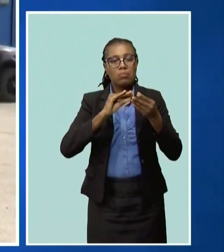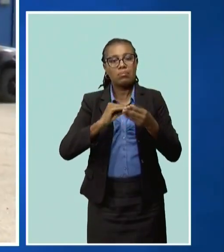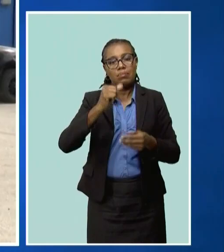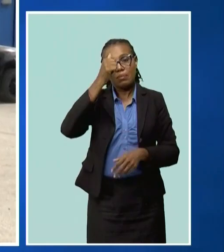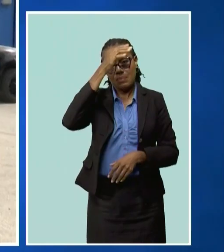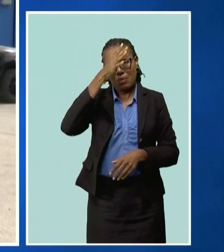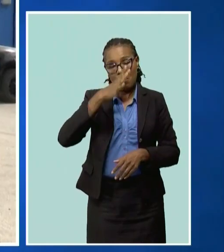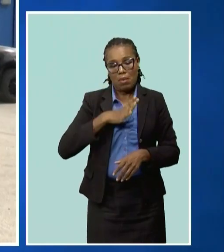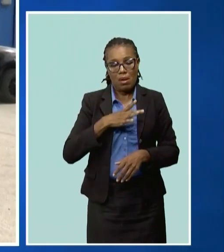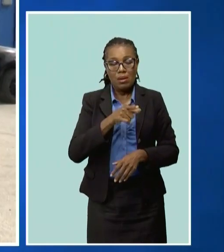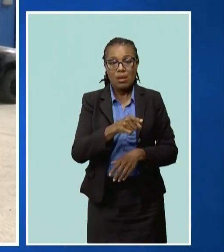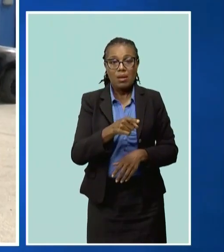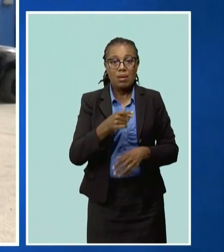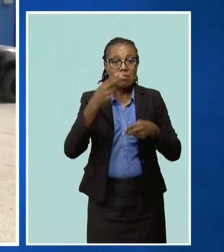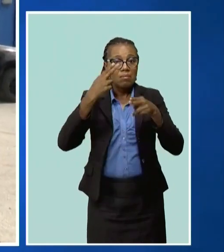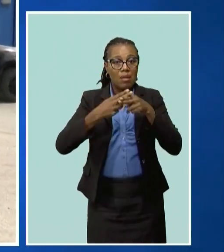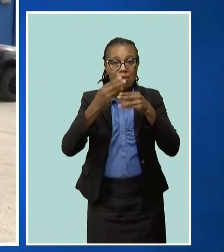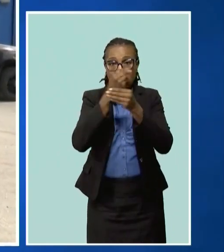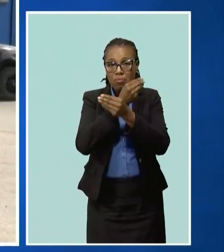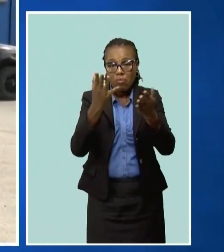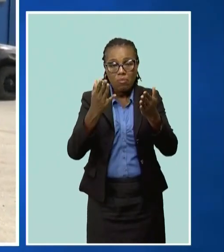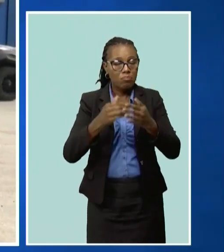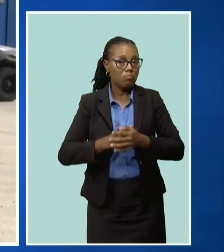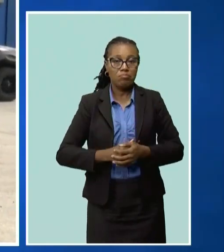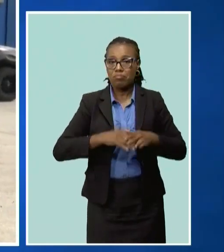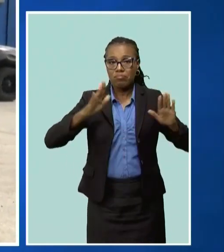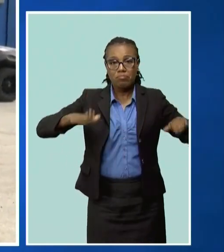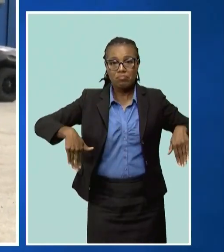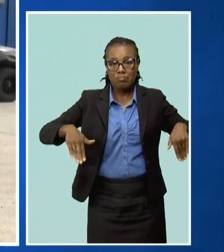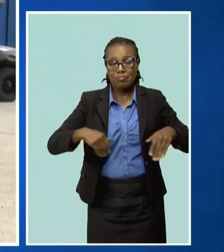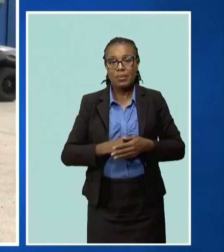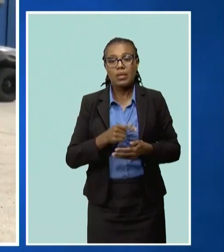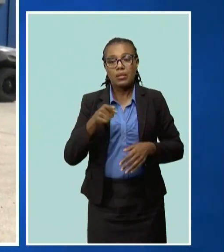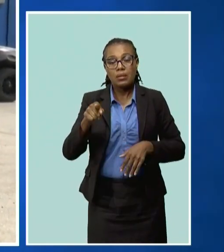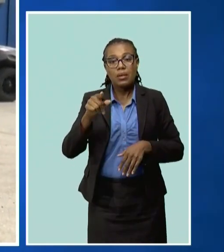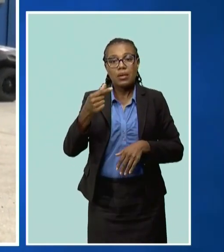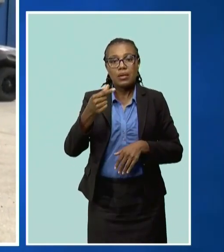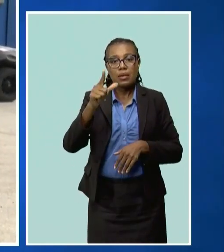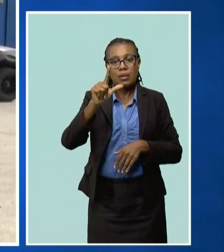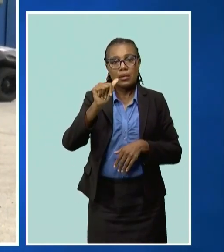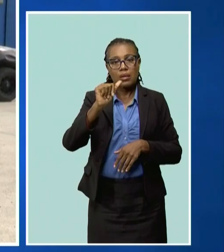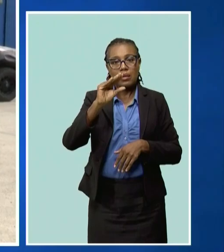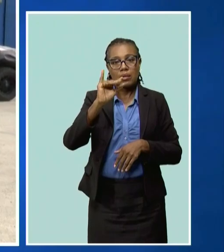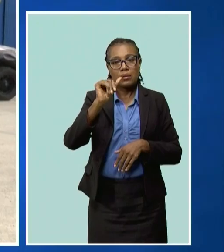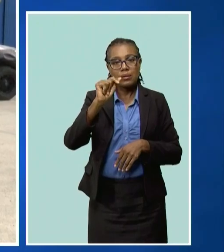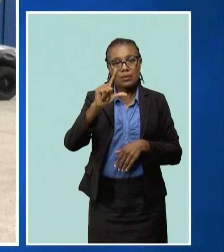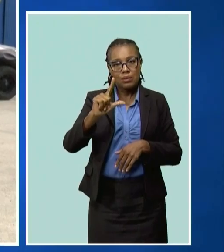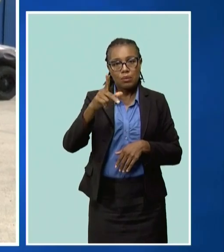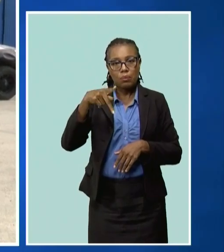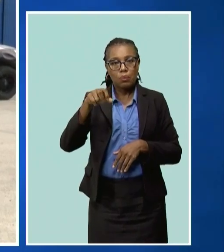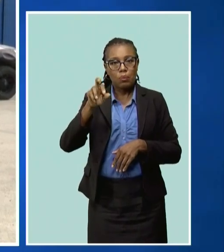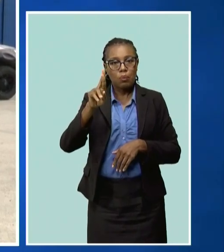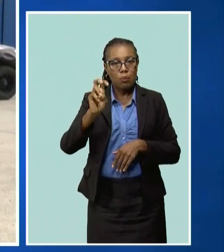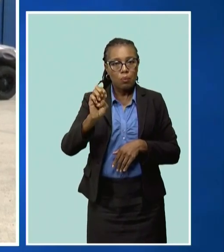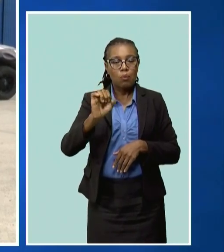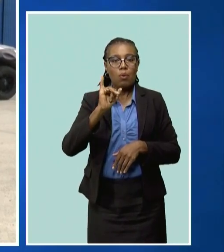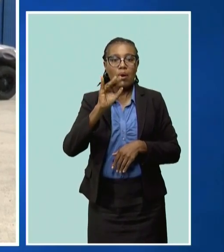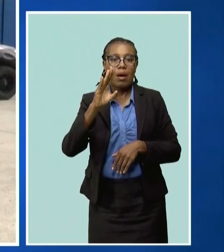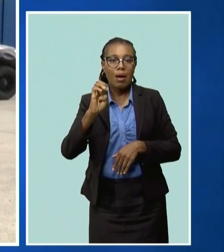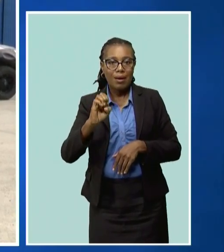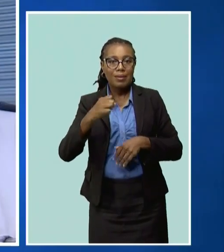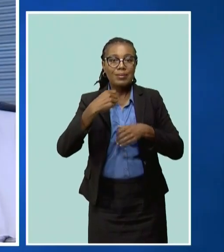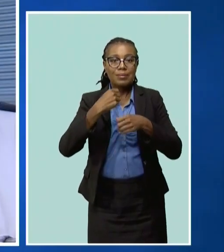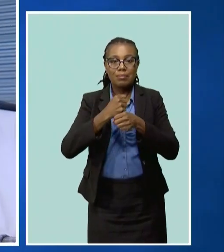was not released up until news time, was working on the property of Glacial Pure Ice Plant in Salters, St.